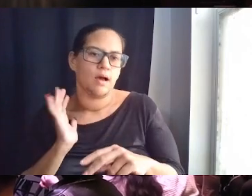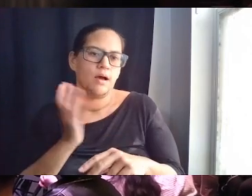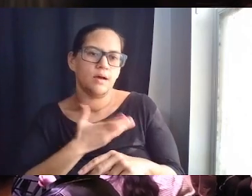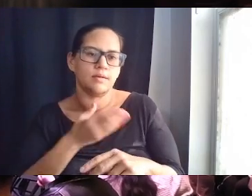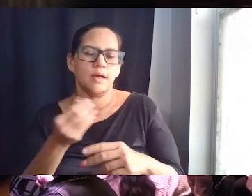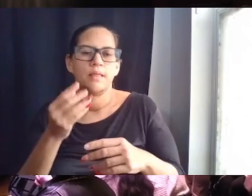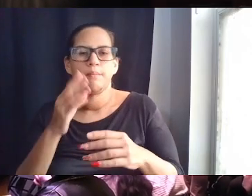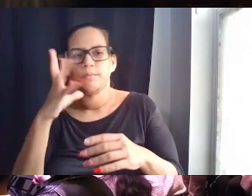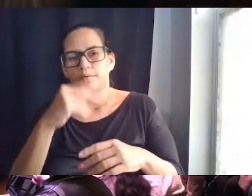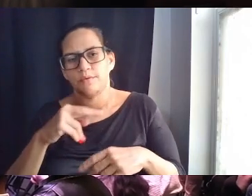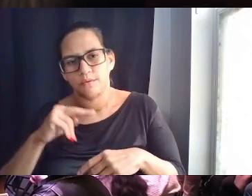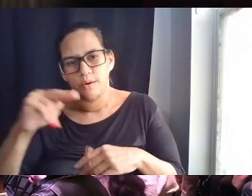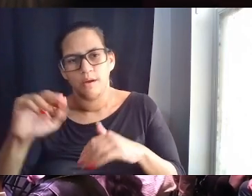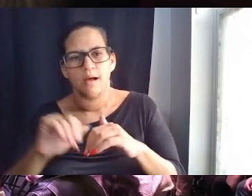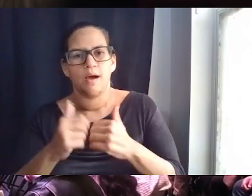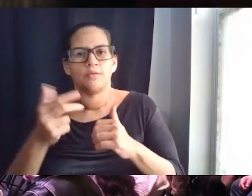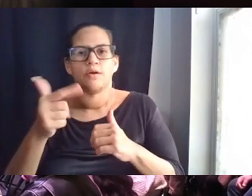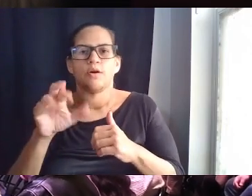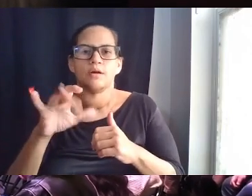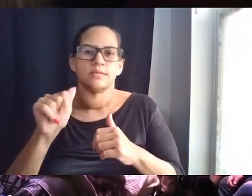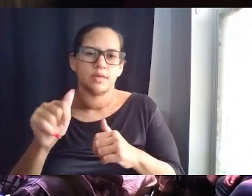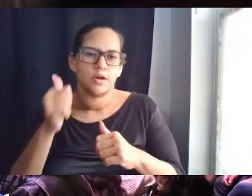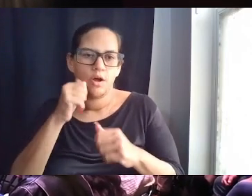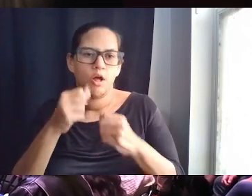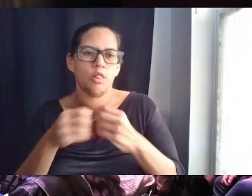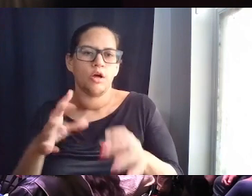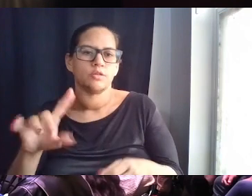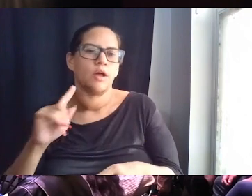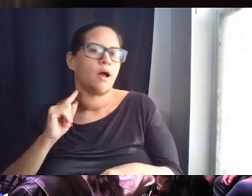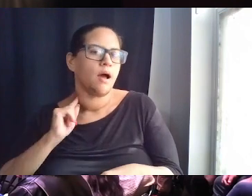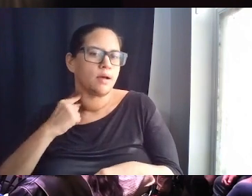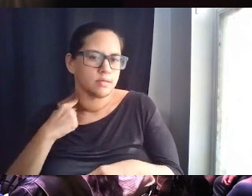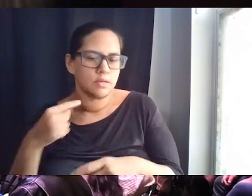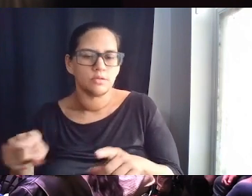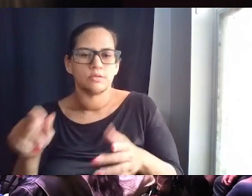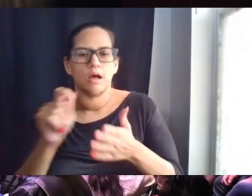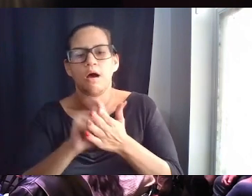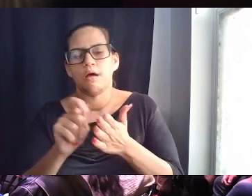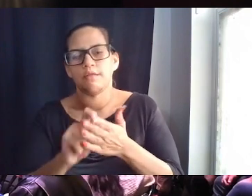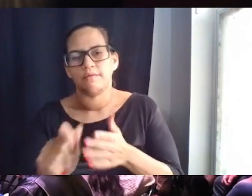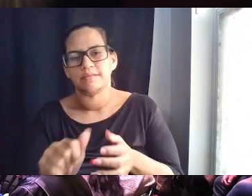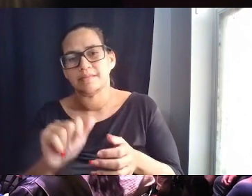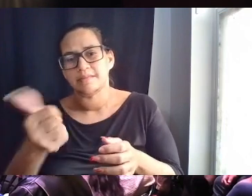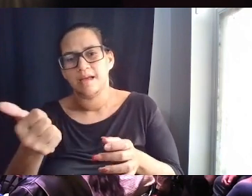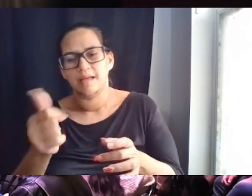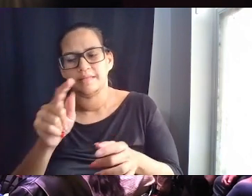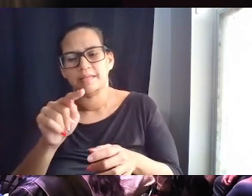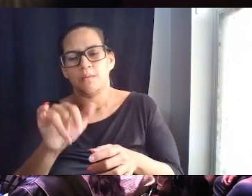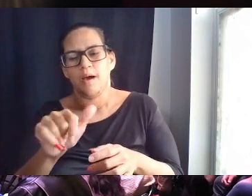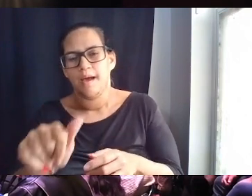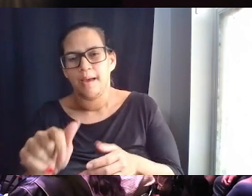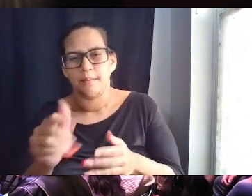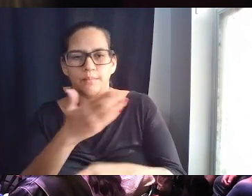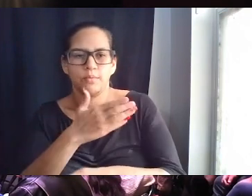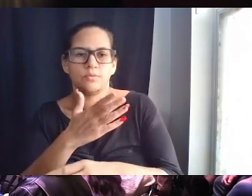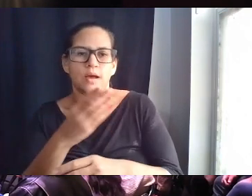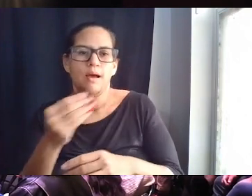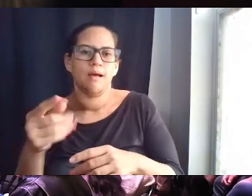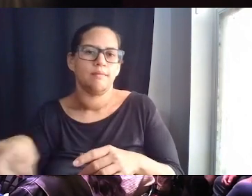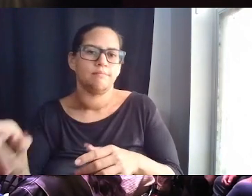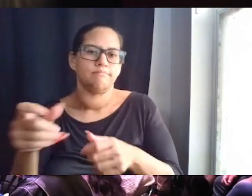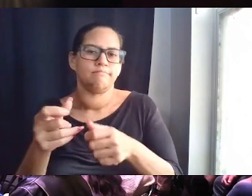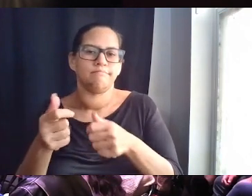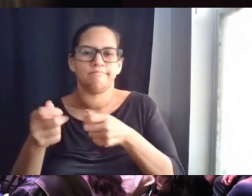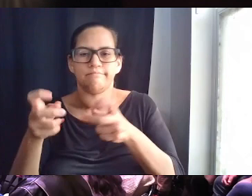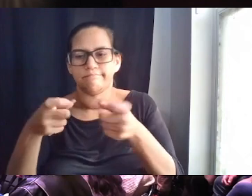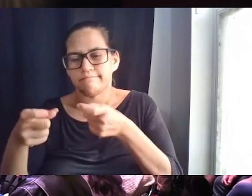Garcia Girls Lost Their Accents. She's the author of 10 renowned TYA musicals and the librettist of several ballets. Her plays have been